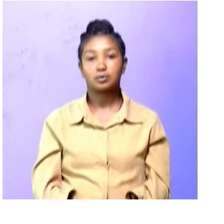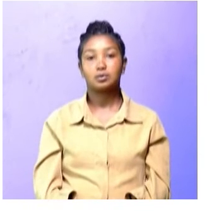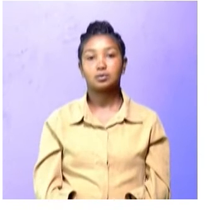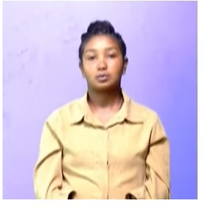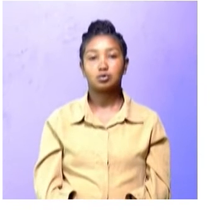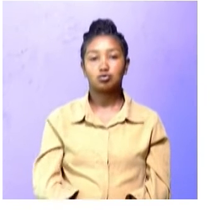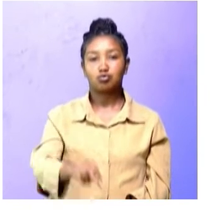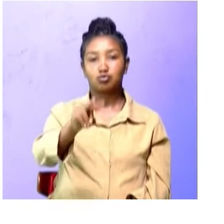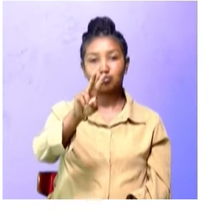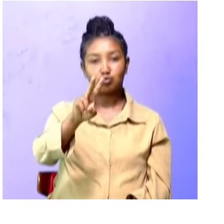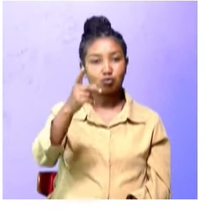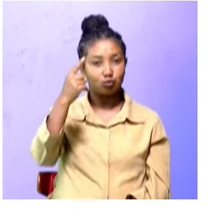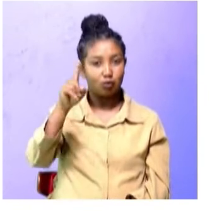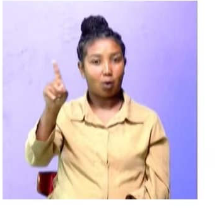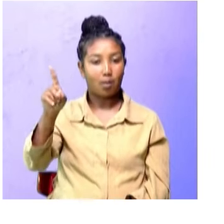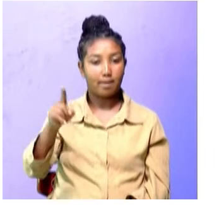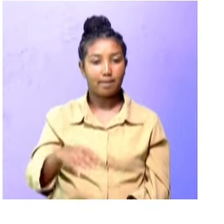two from